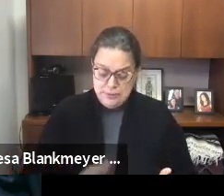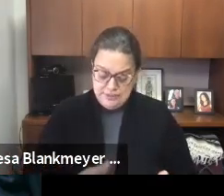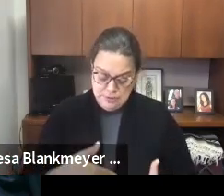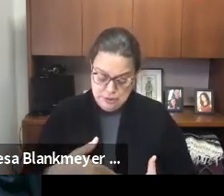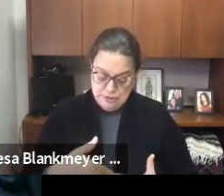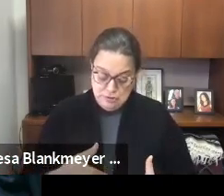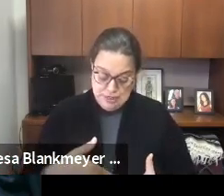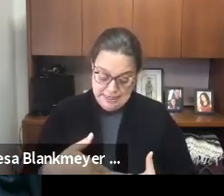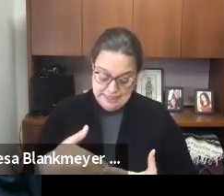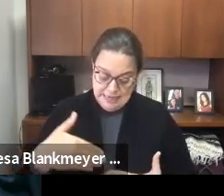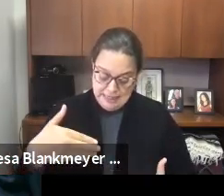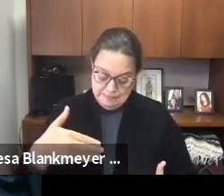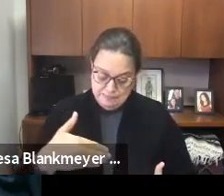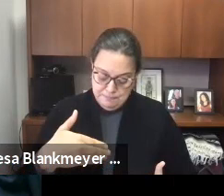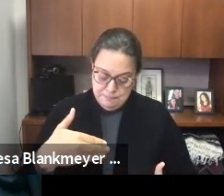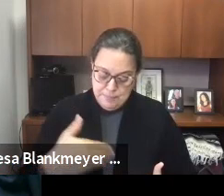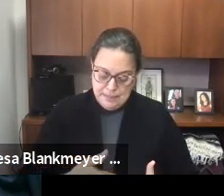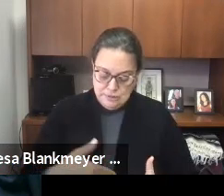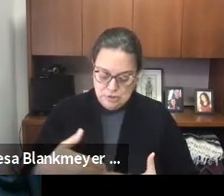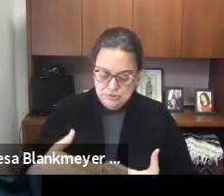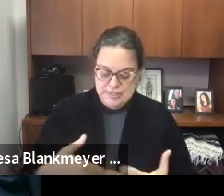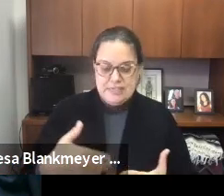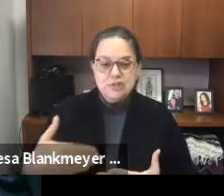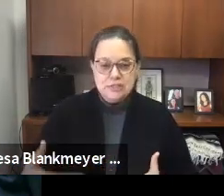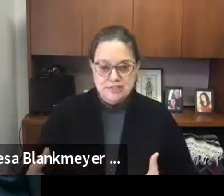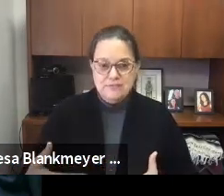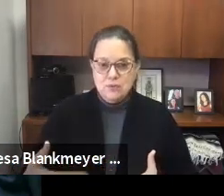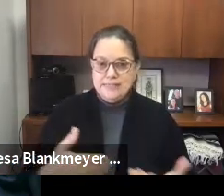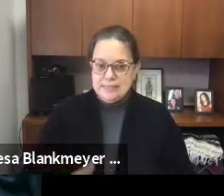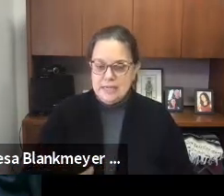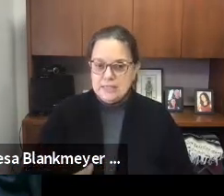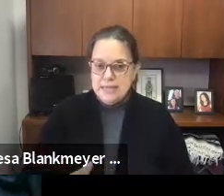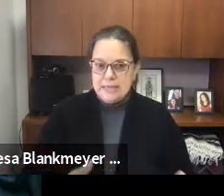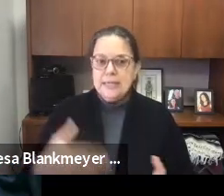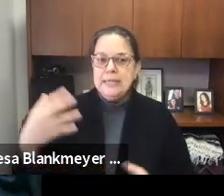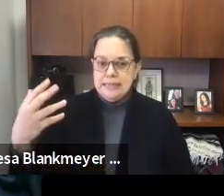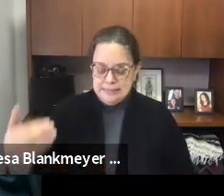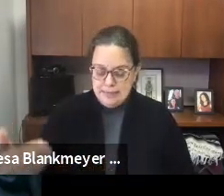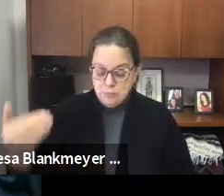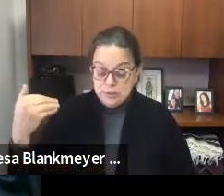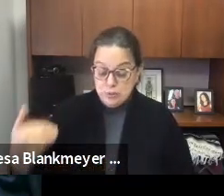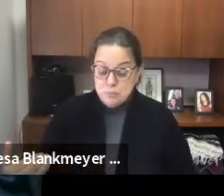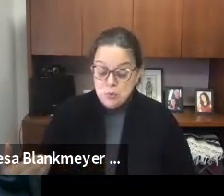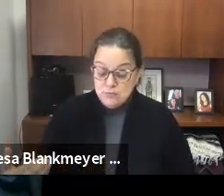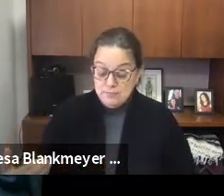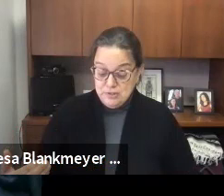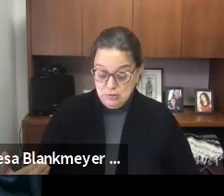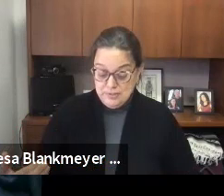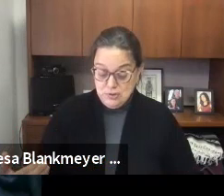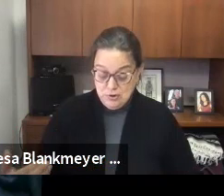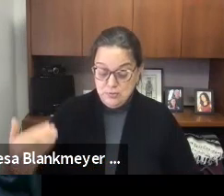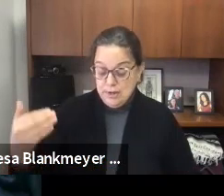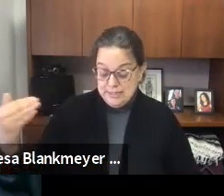for researching eugenics and biological distinctions of race at Caltech. His name was removed from